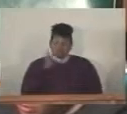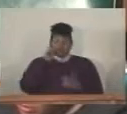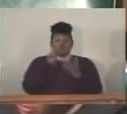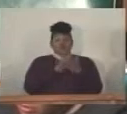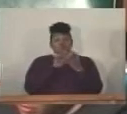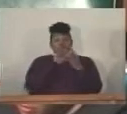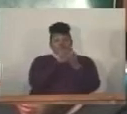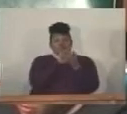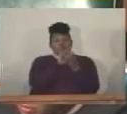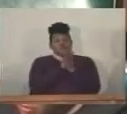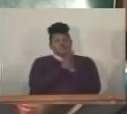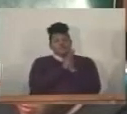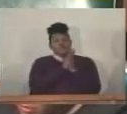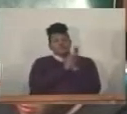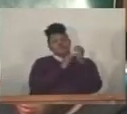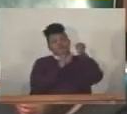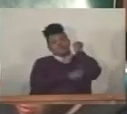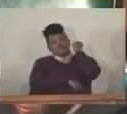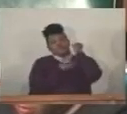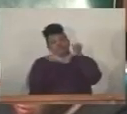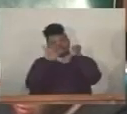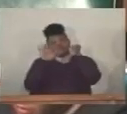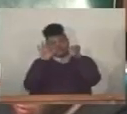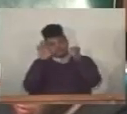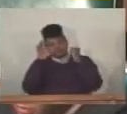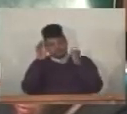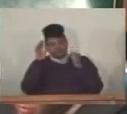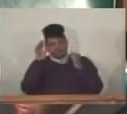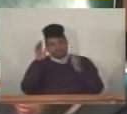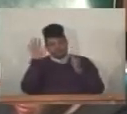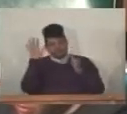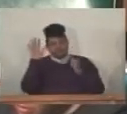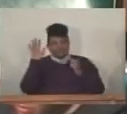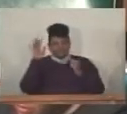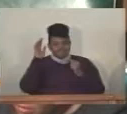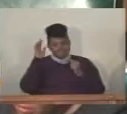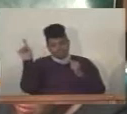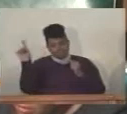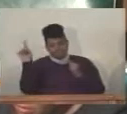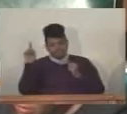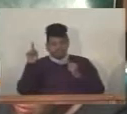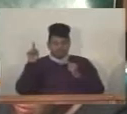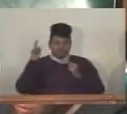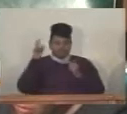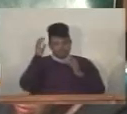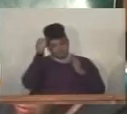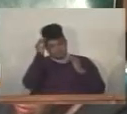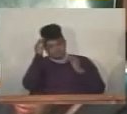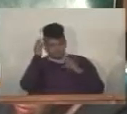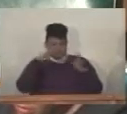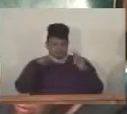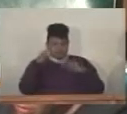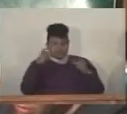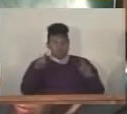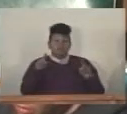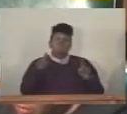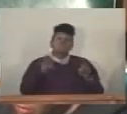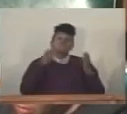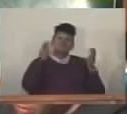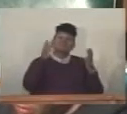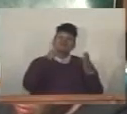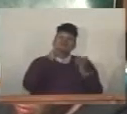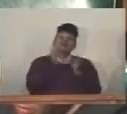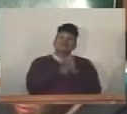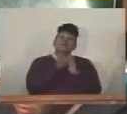Let me go back to the issue of how to prevent double claims. The fact is that if a